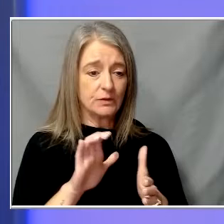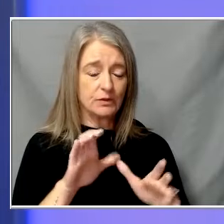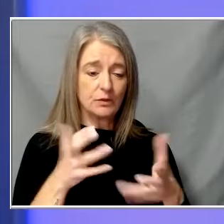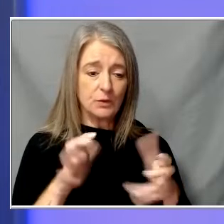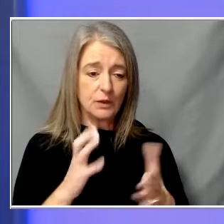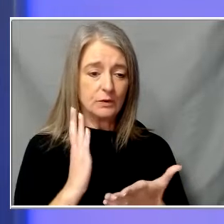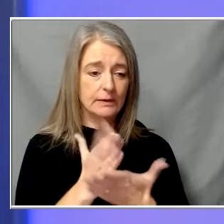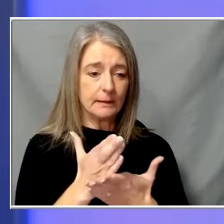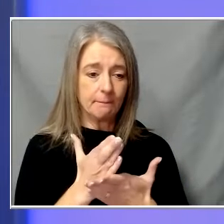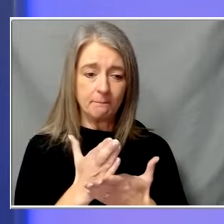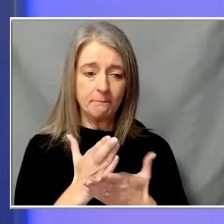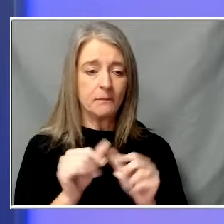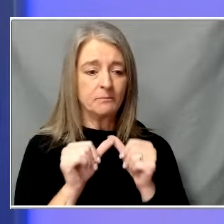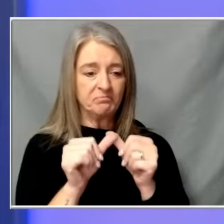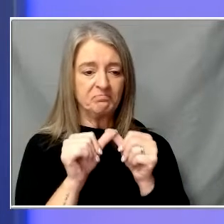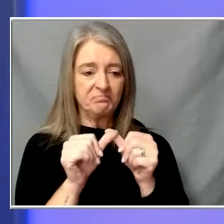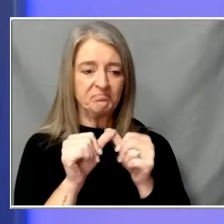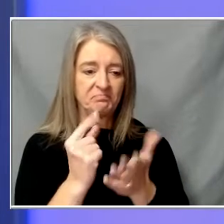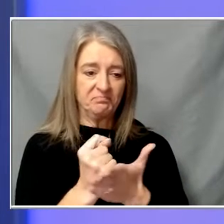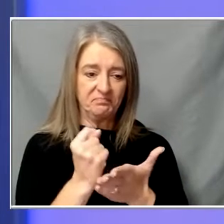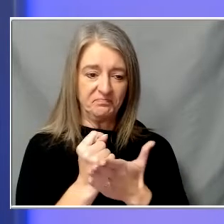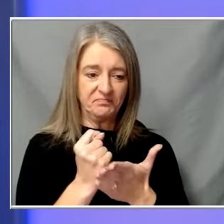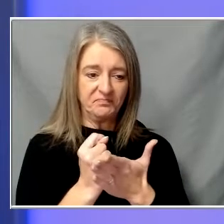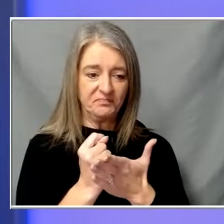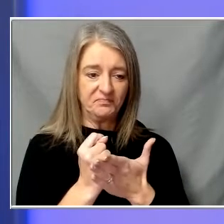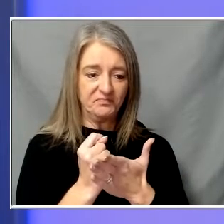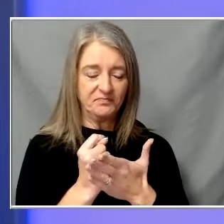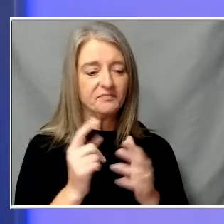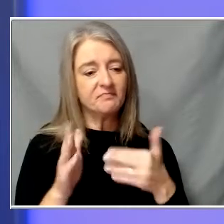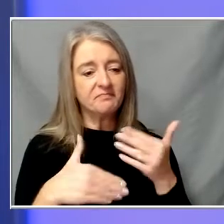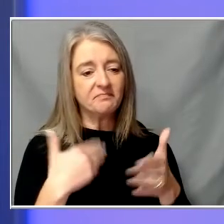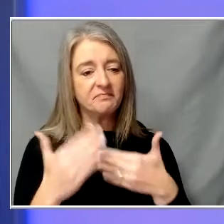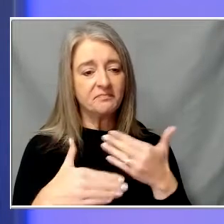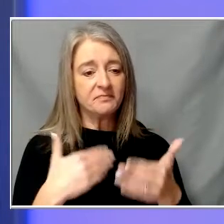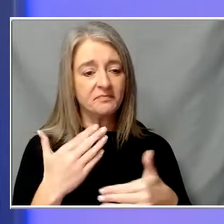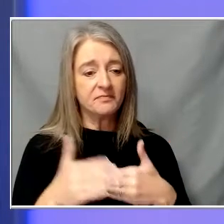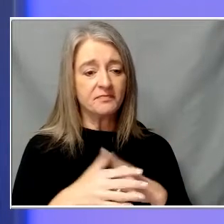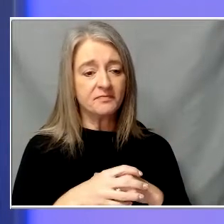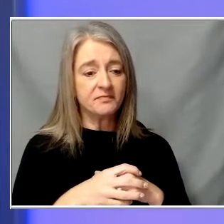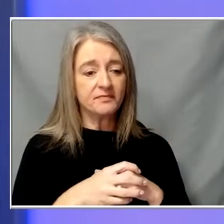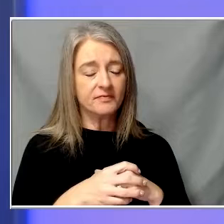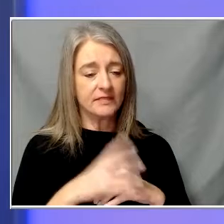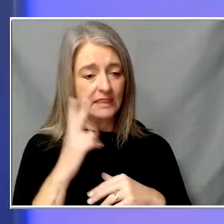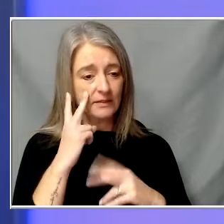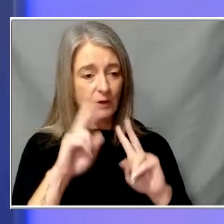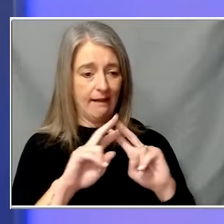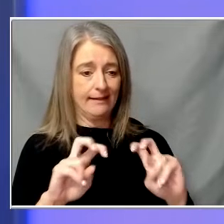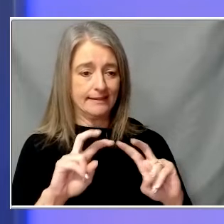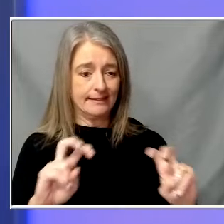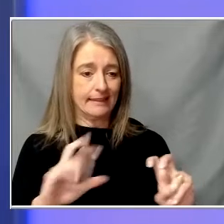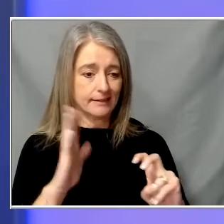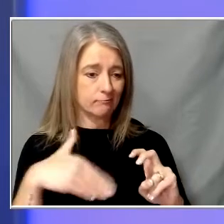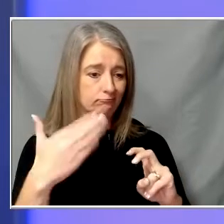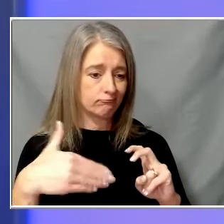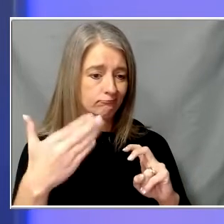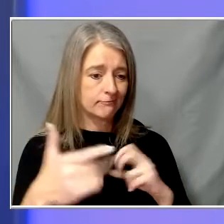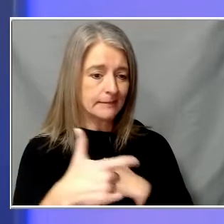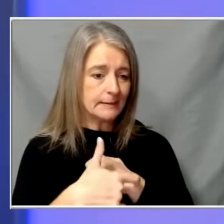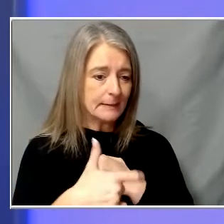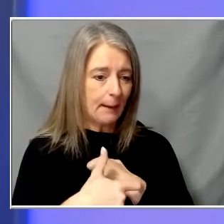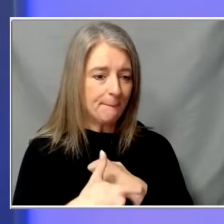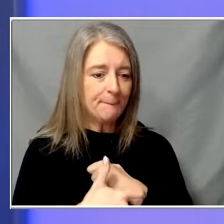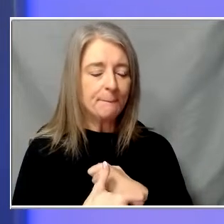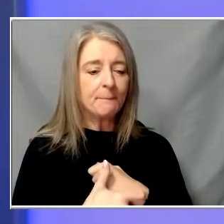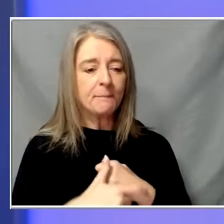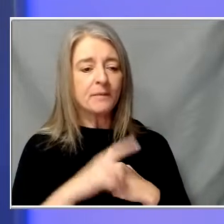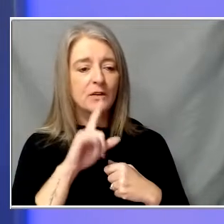going to continue to do it, and if things, we'll just reassess as things go. But we're kind of in uncharted